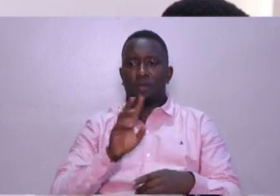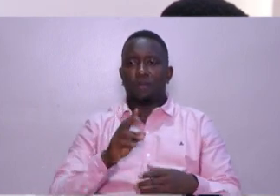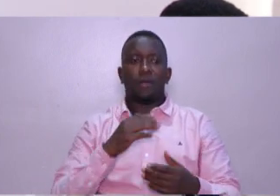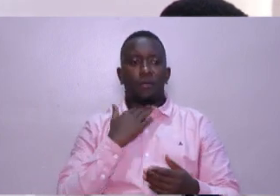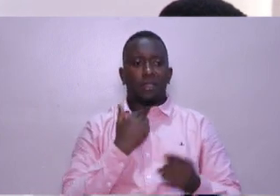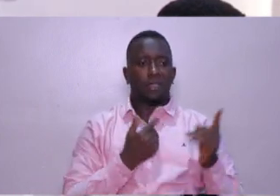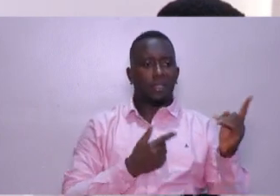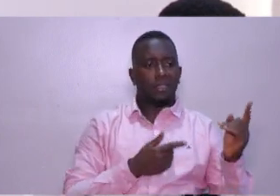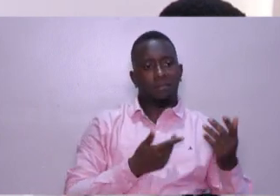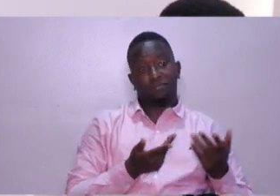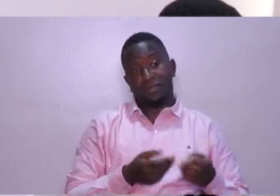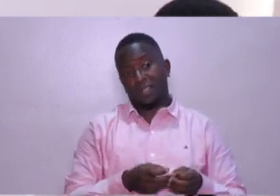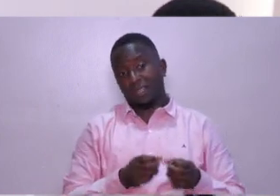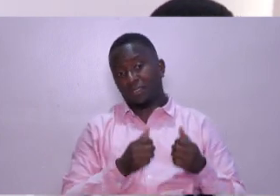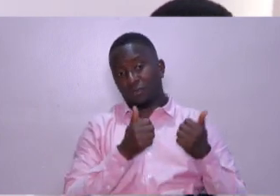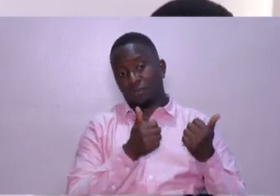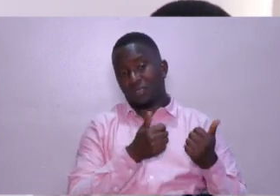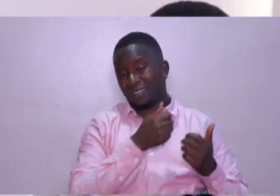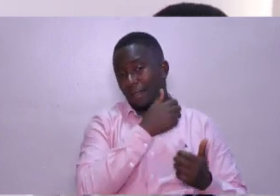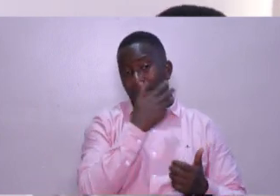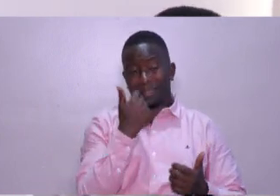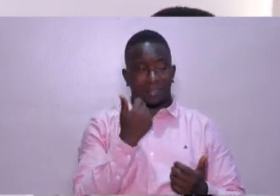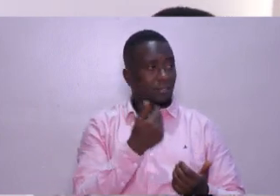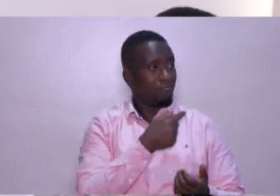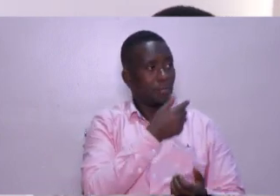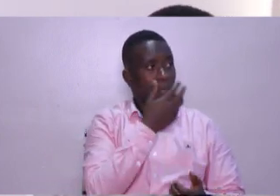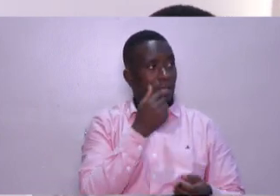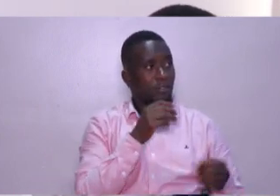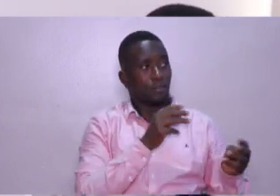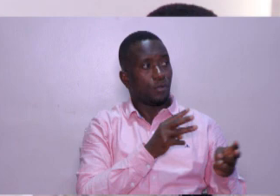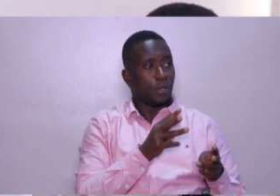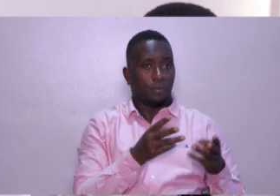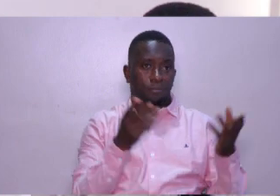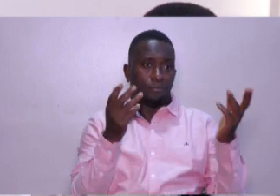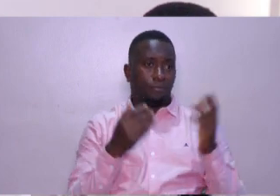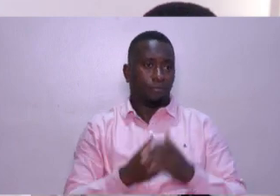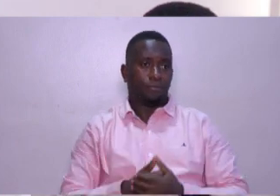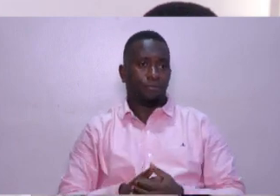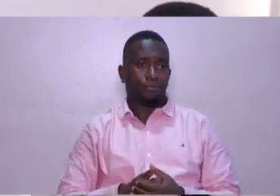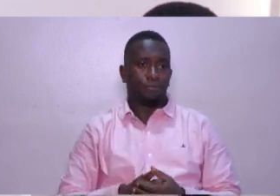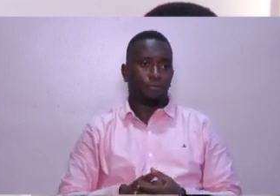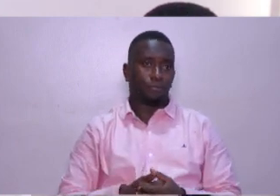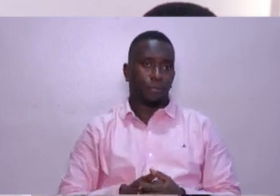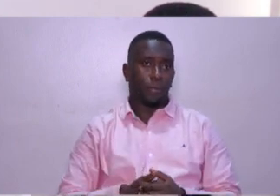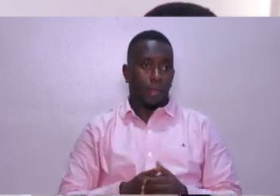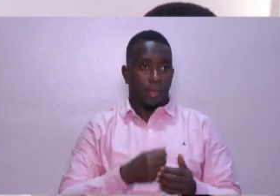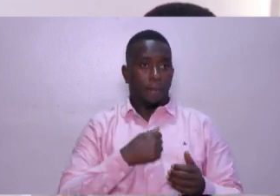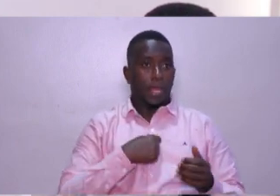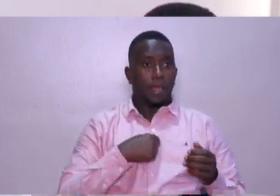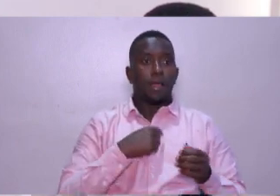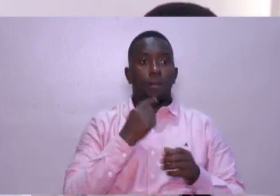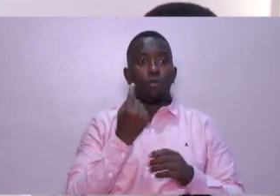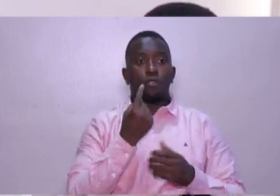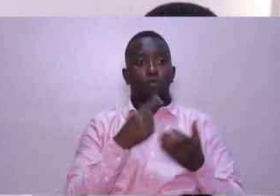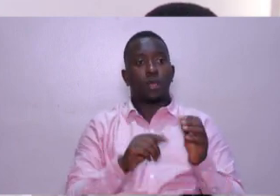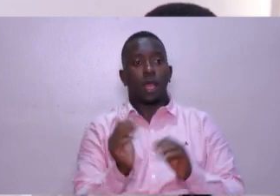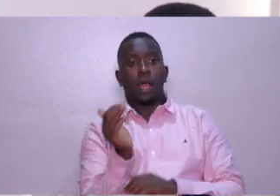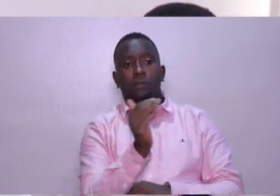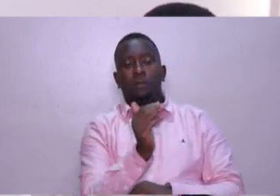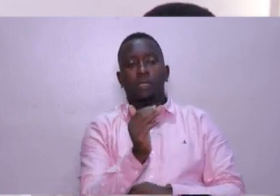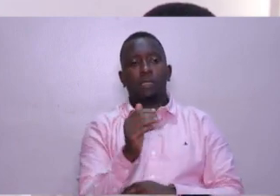quickly, it's good. It's the best actually. Yeah. And then I'm just seeking clarification. If we are making